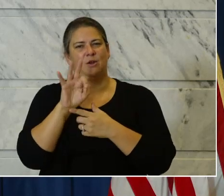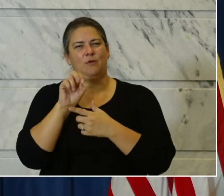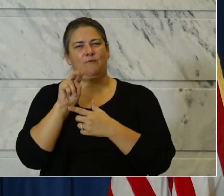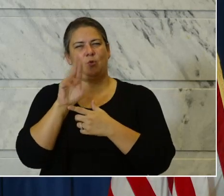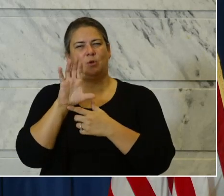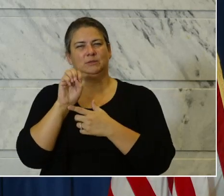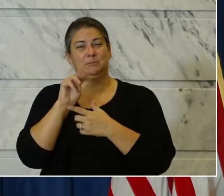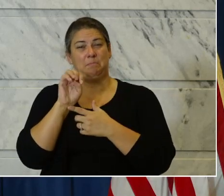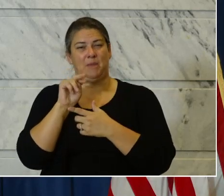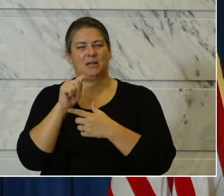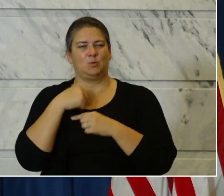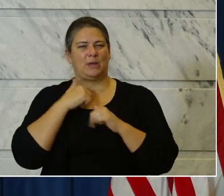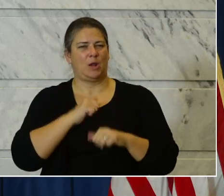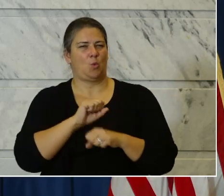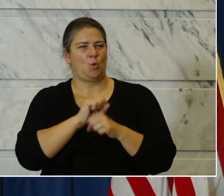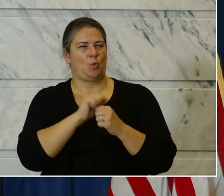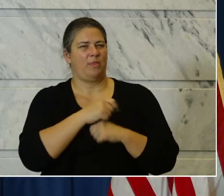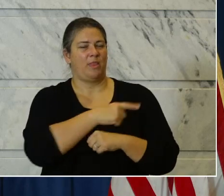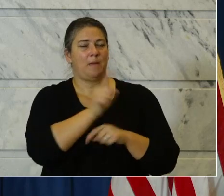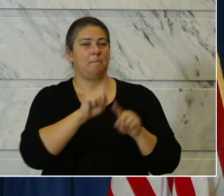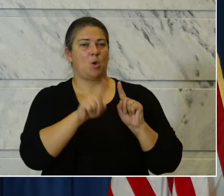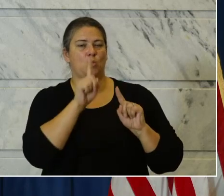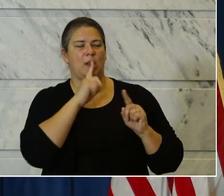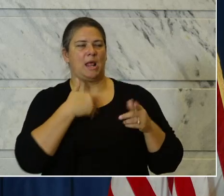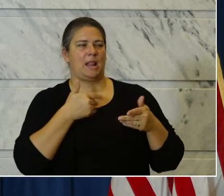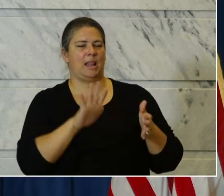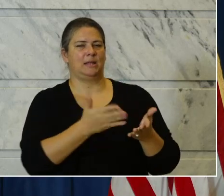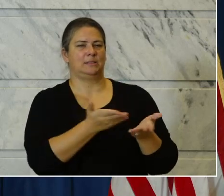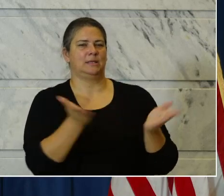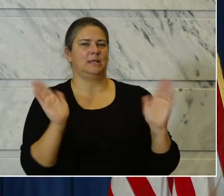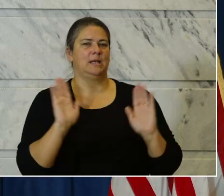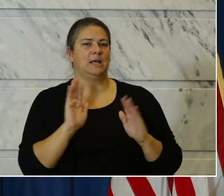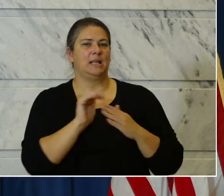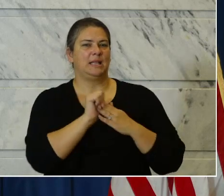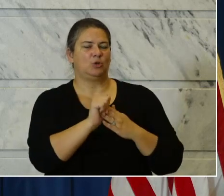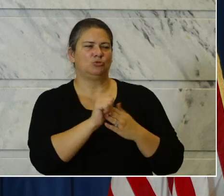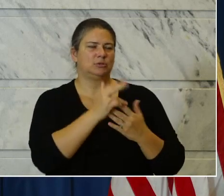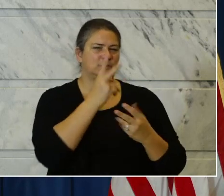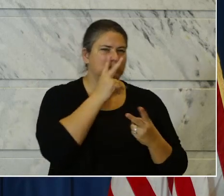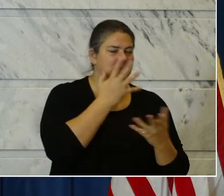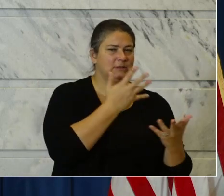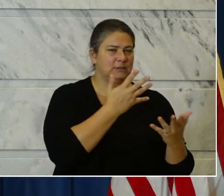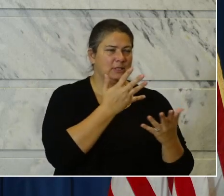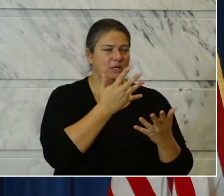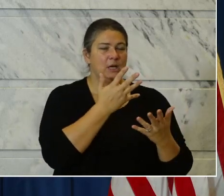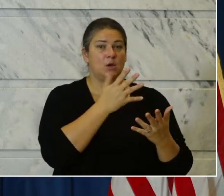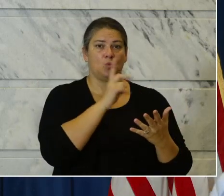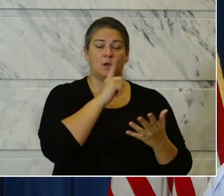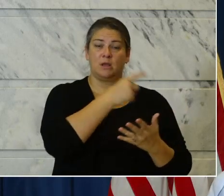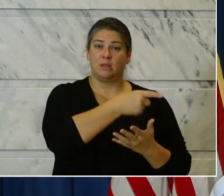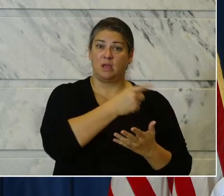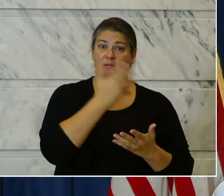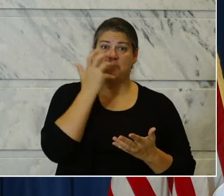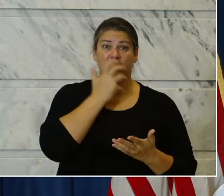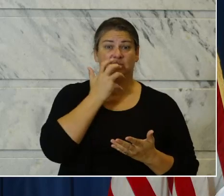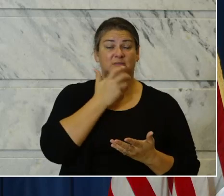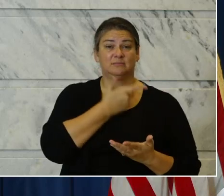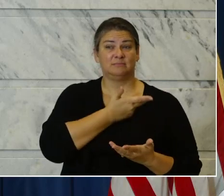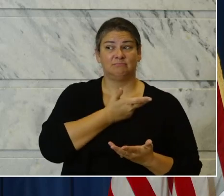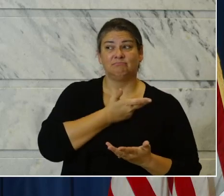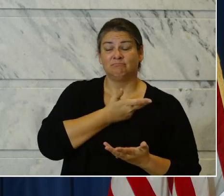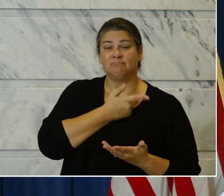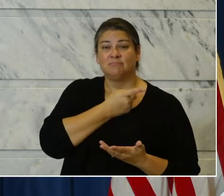large, our local leaders that have been really amazing at responding to COVID see that we are in our